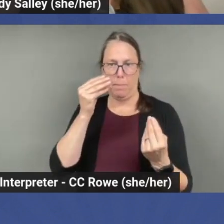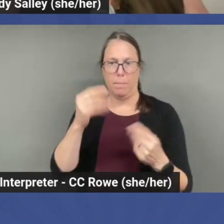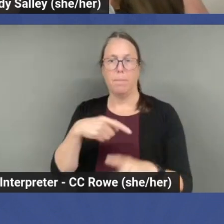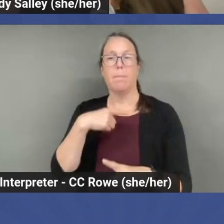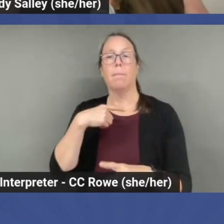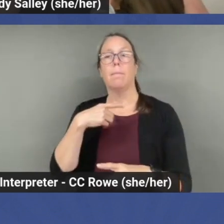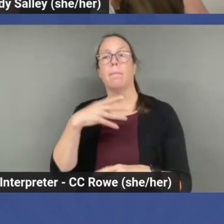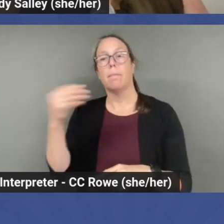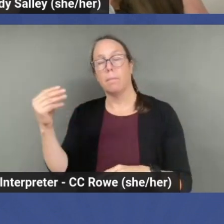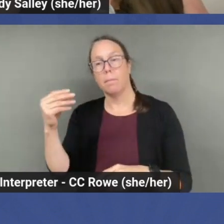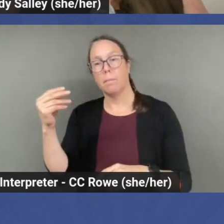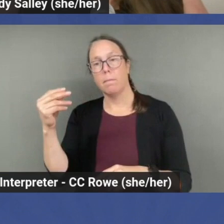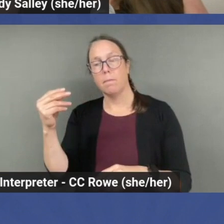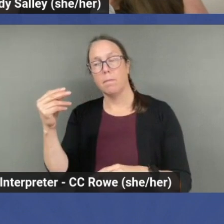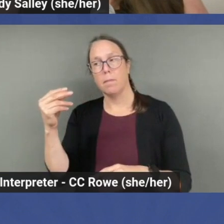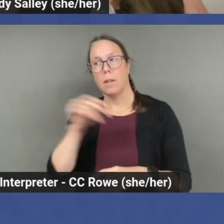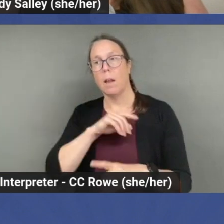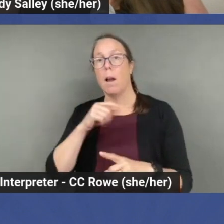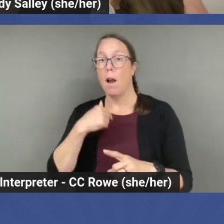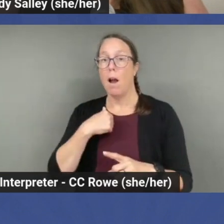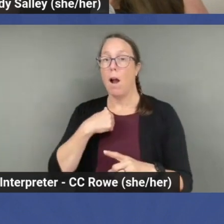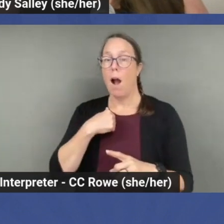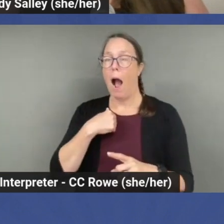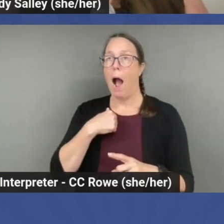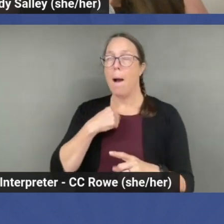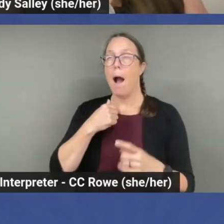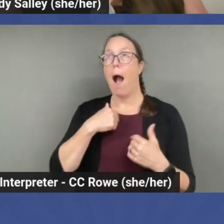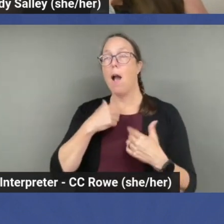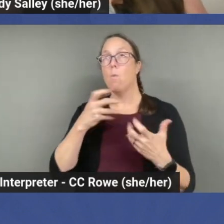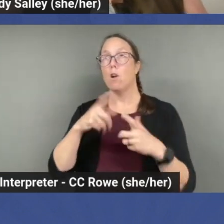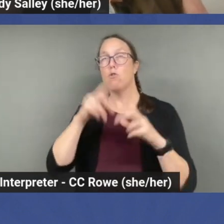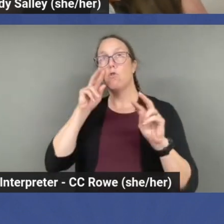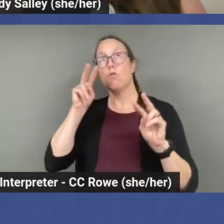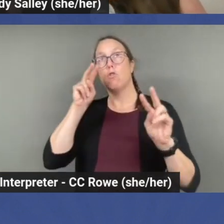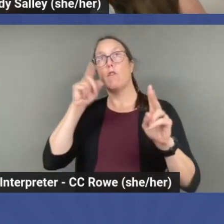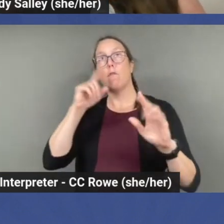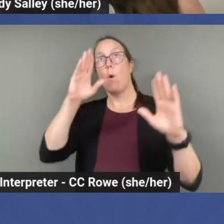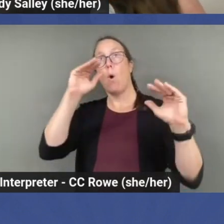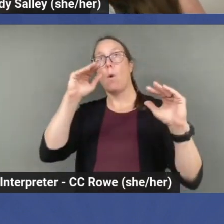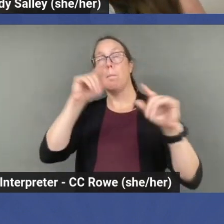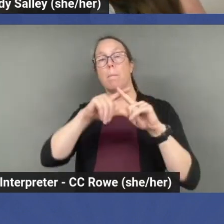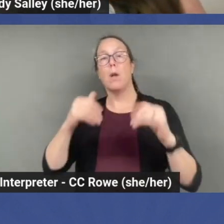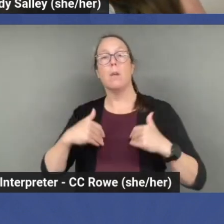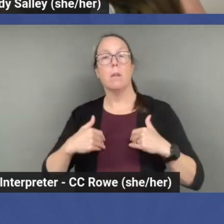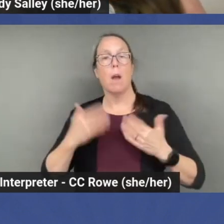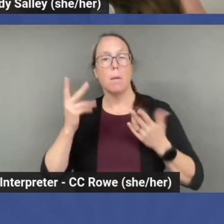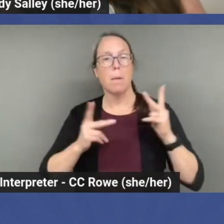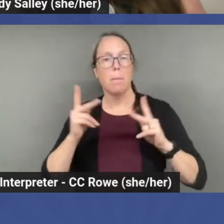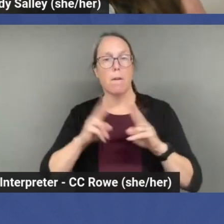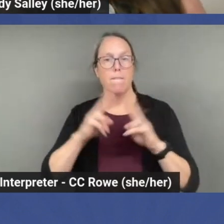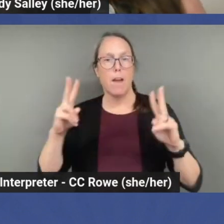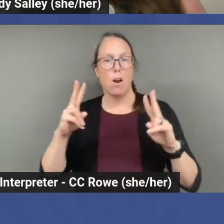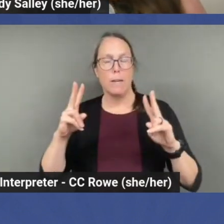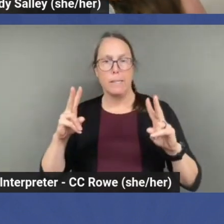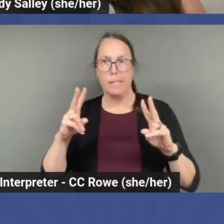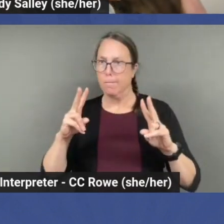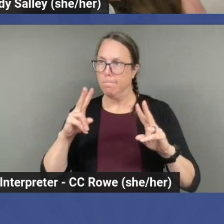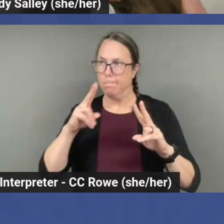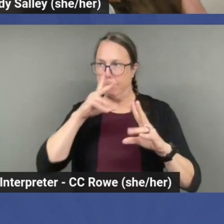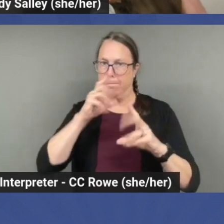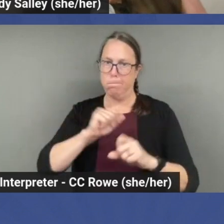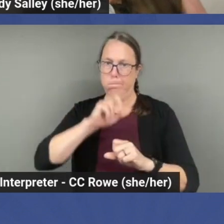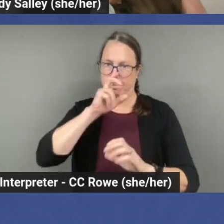for one, what I see, I like to offer a little bit of hope here is that young people are super activated around this issue. They have